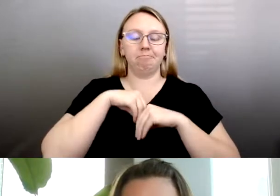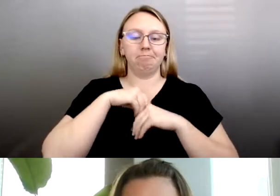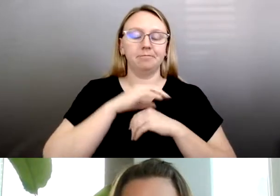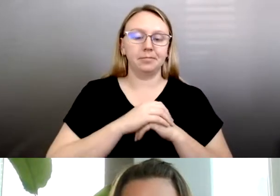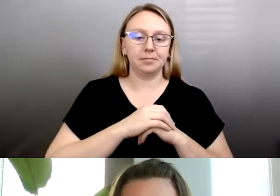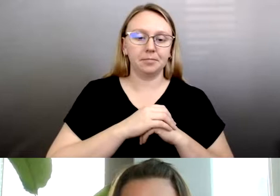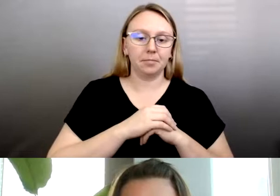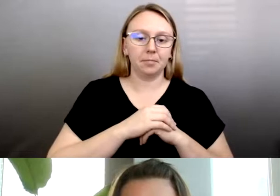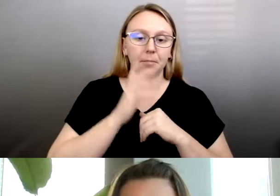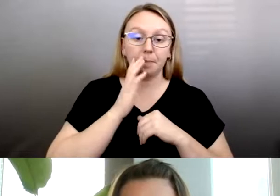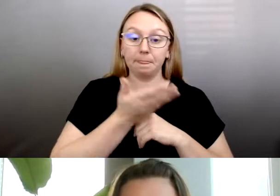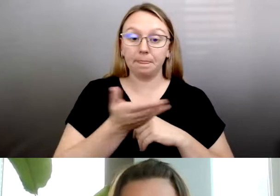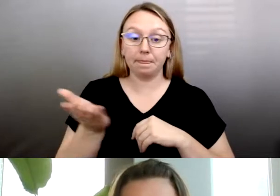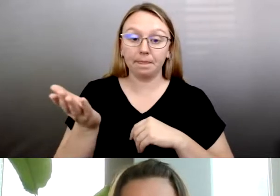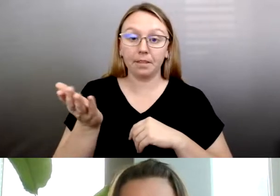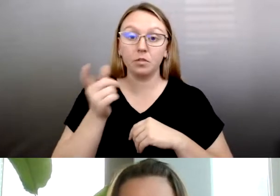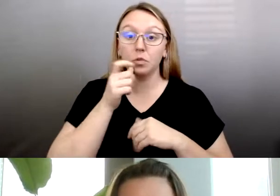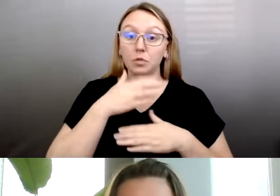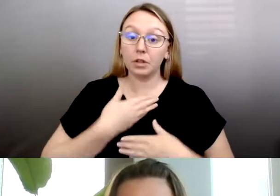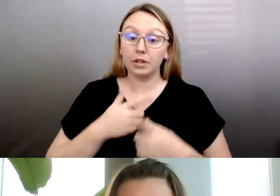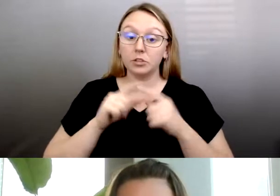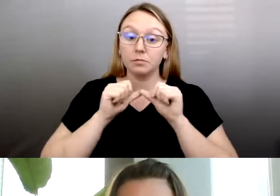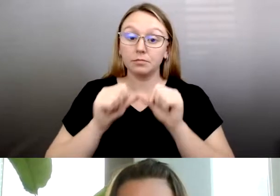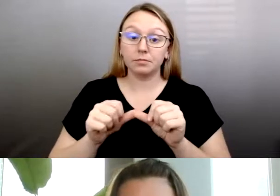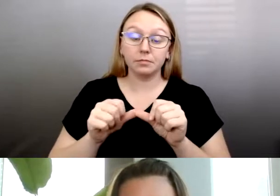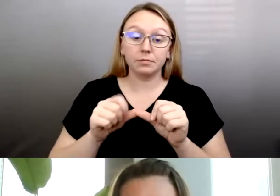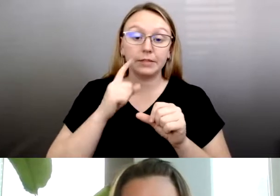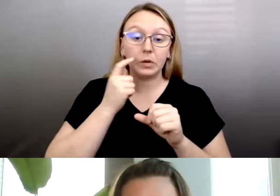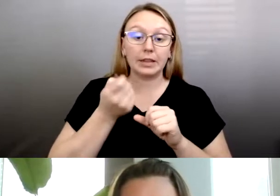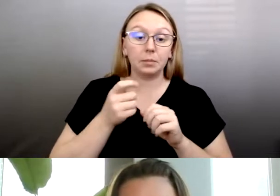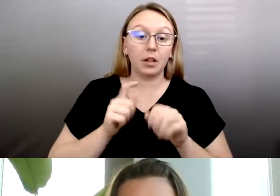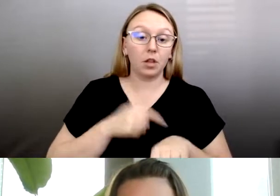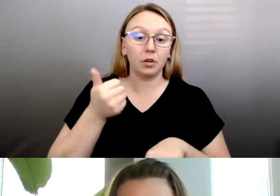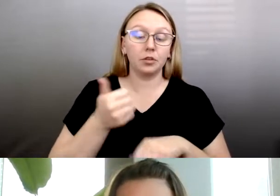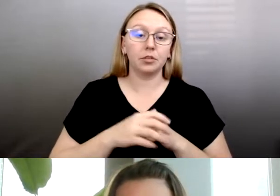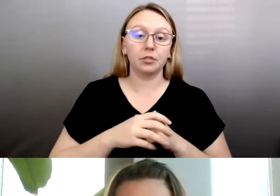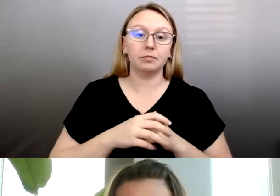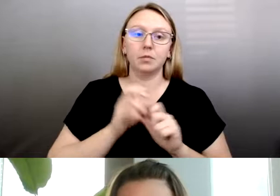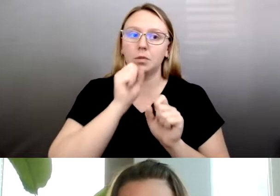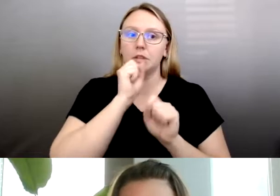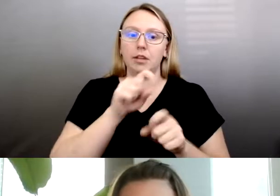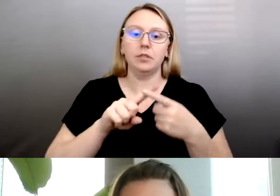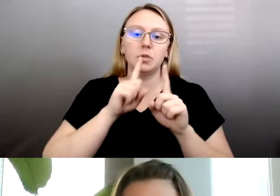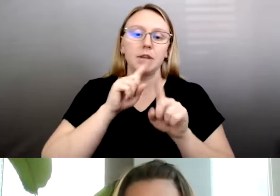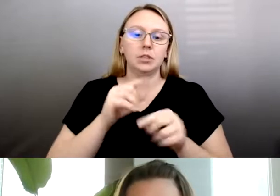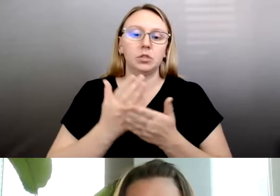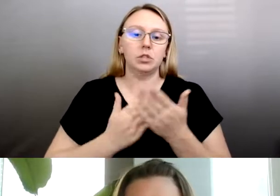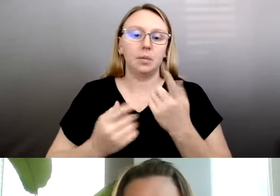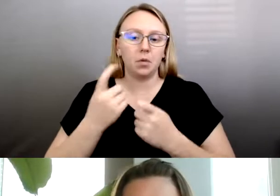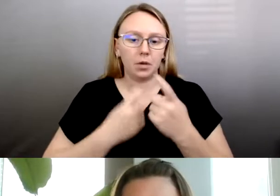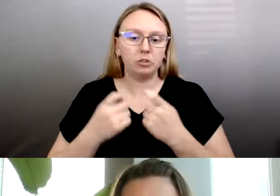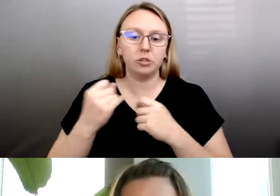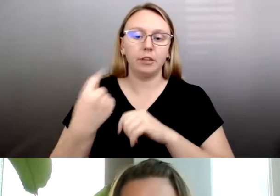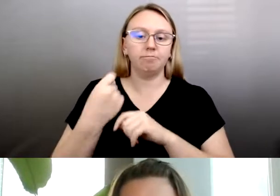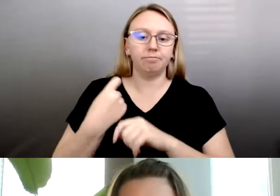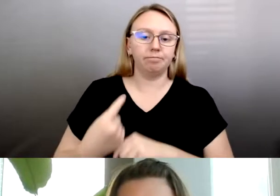So for those of you who are willing to stick with us for just a little bit longer, we would love to answer some of the questions that have come in through